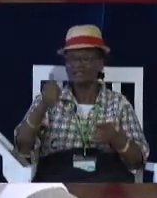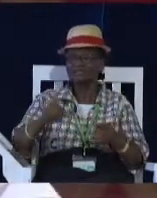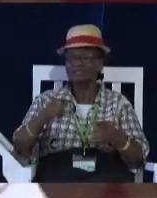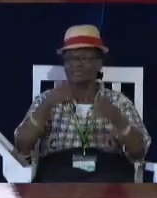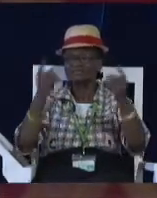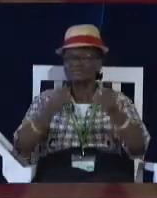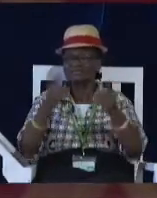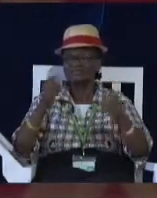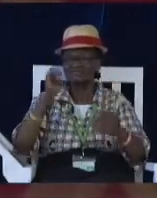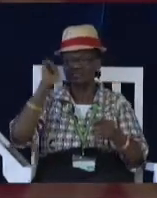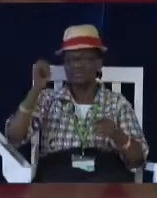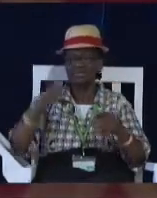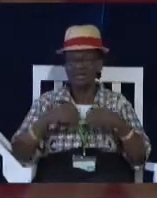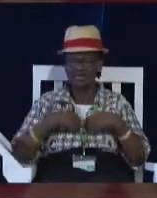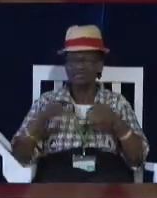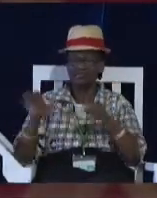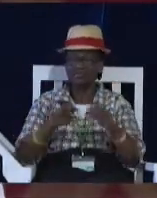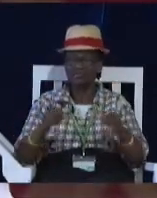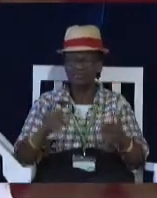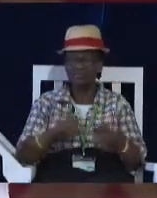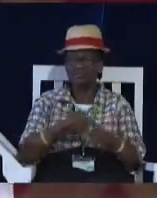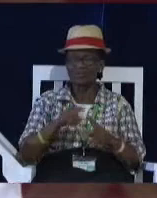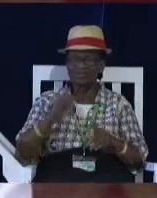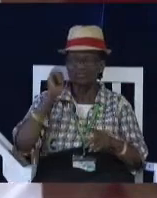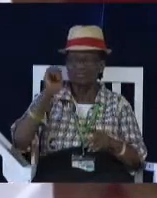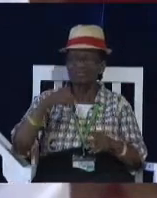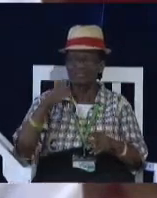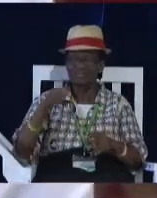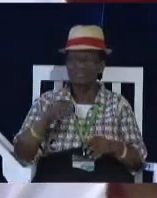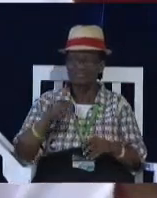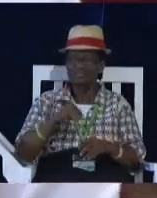Now, when he says send for the elders,